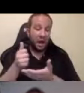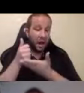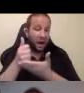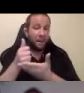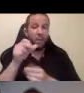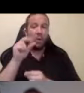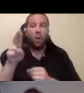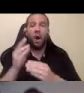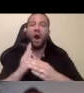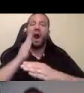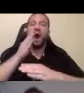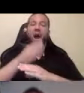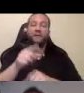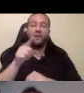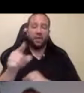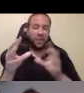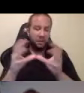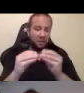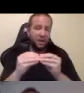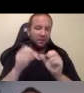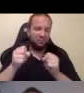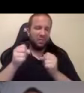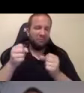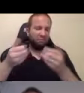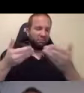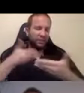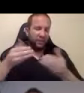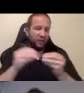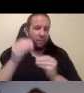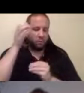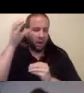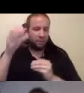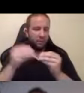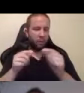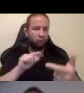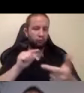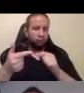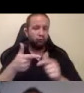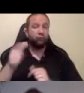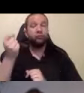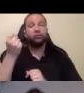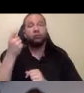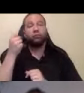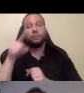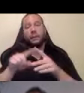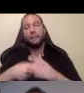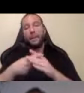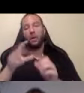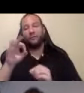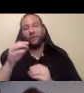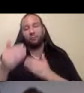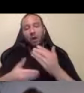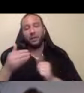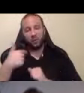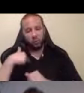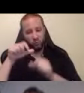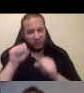will not be our last meeting on this topic, as we are at the beginning of this process, and we'll talk about other ways to get involved further